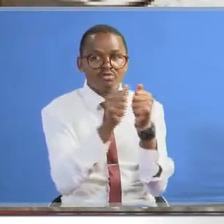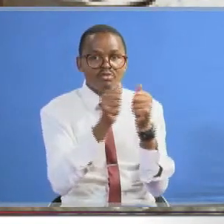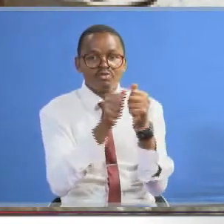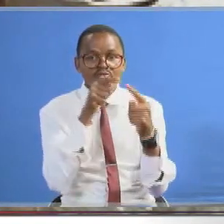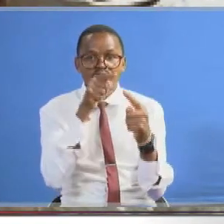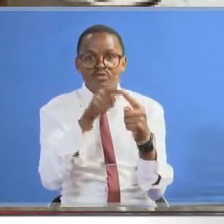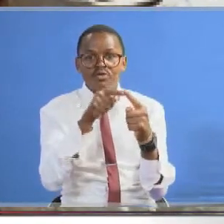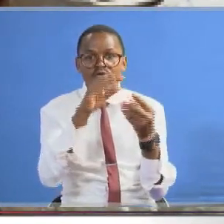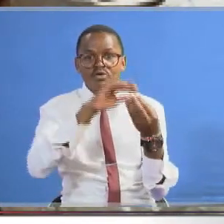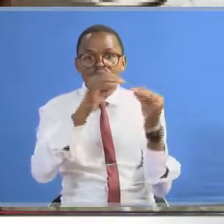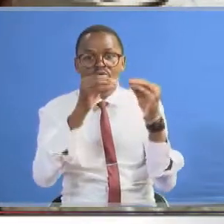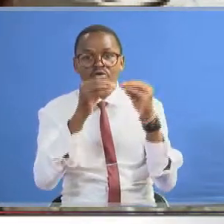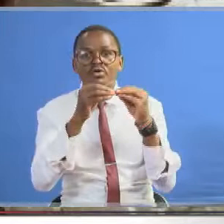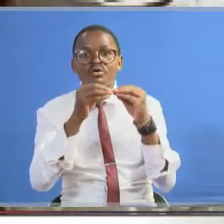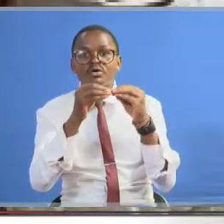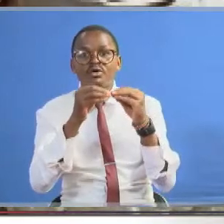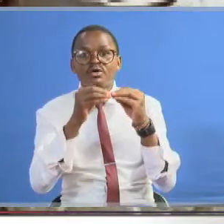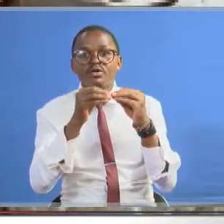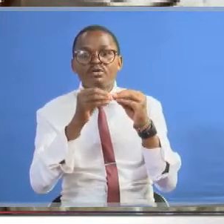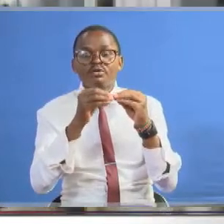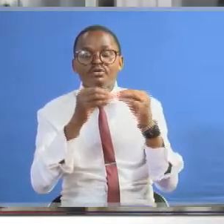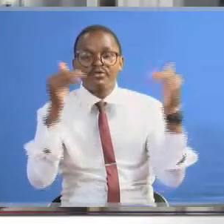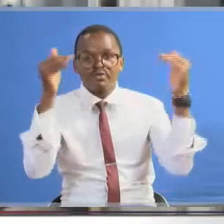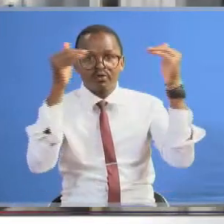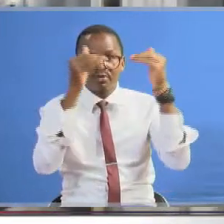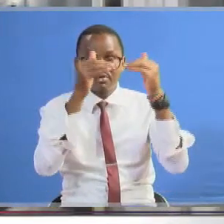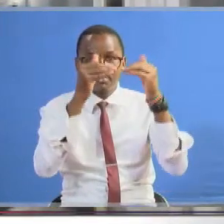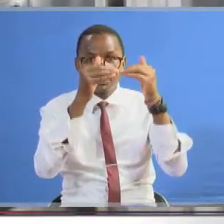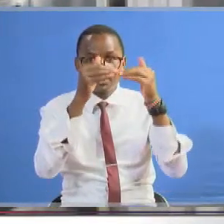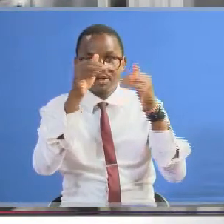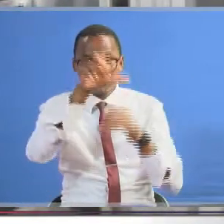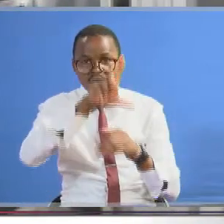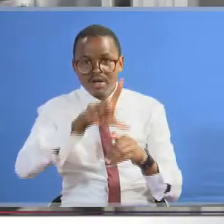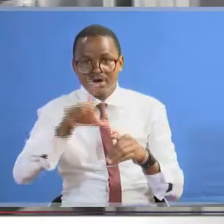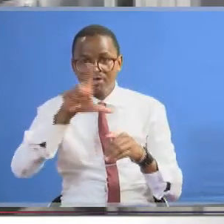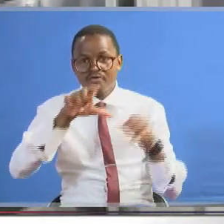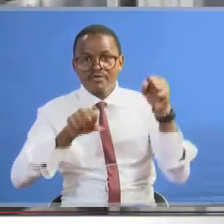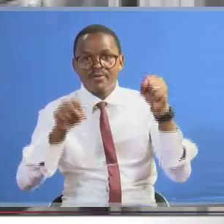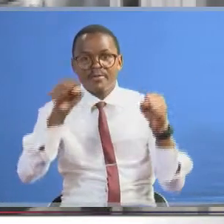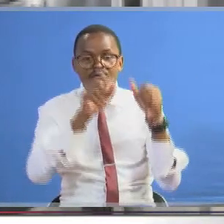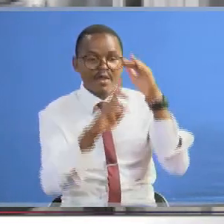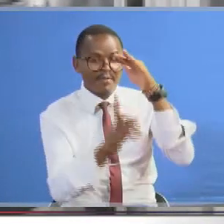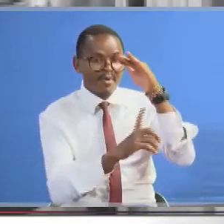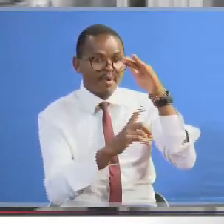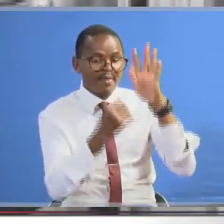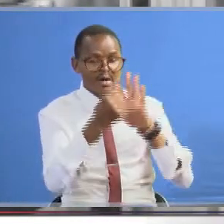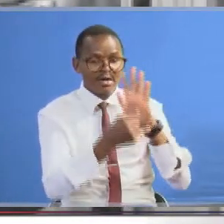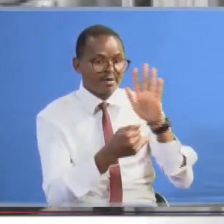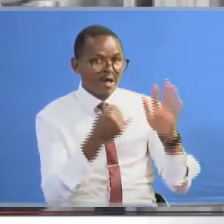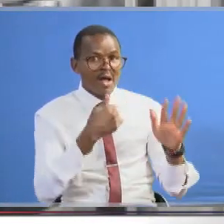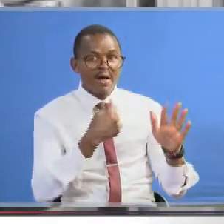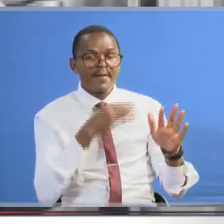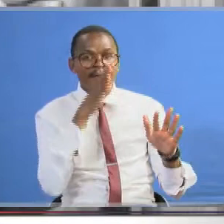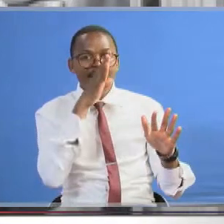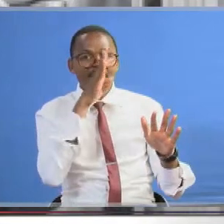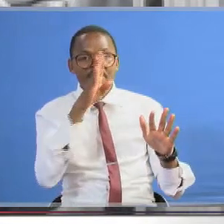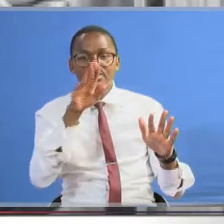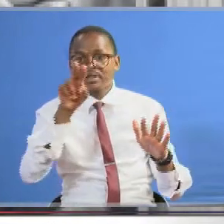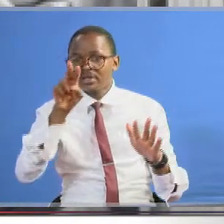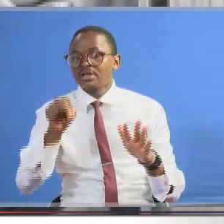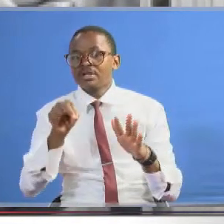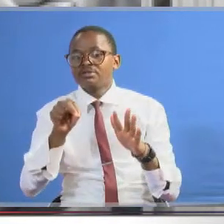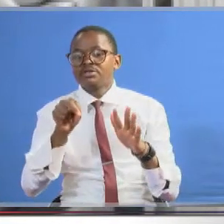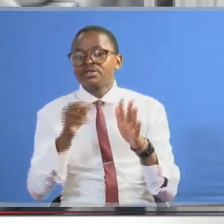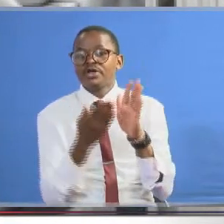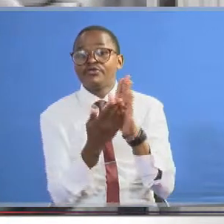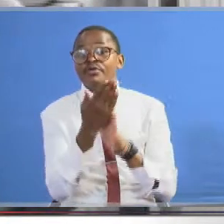aim of creating substantial demand for new, locally assembled vehicles. The Ministry of Industrialization has been developing